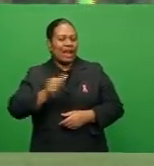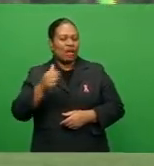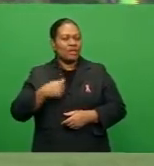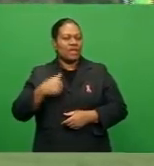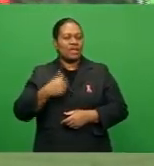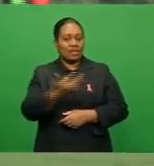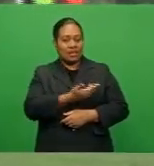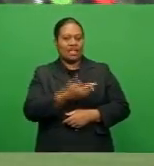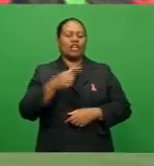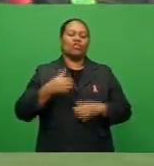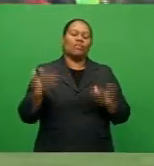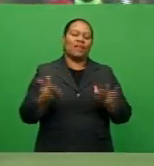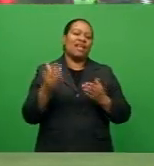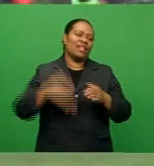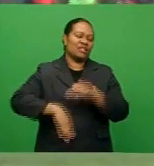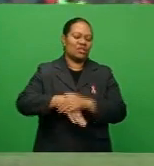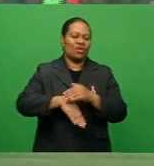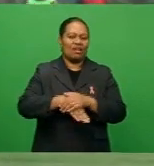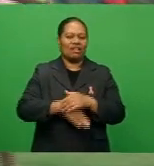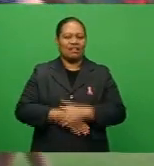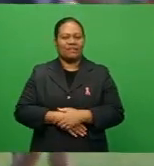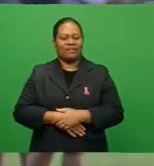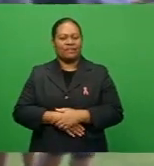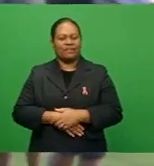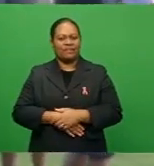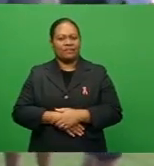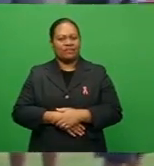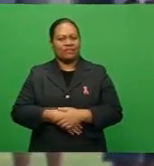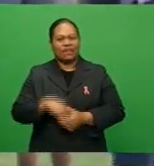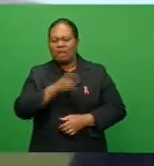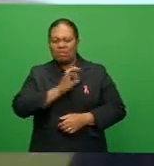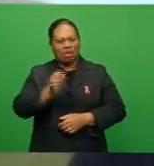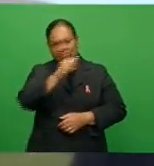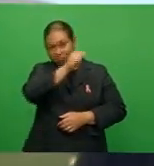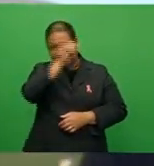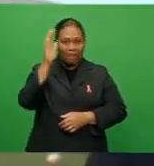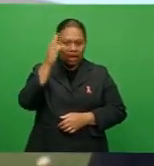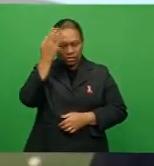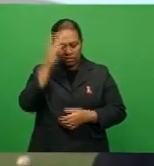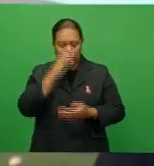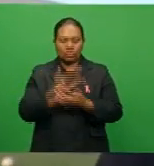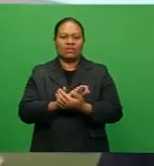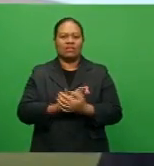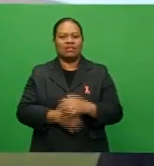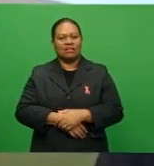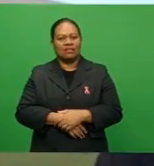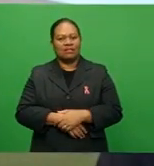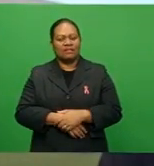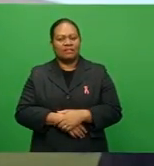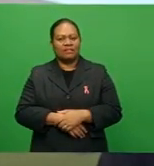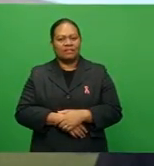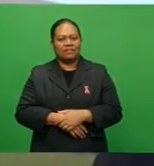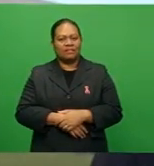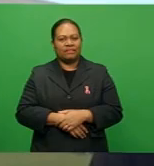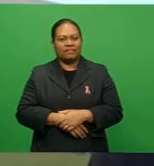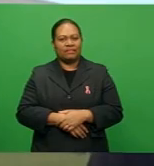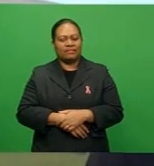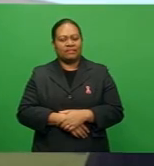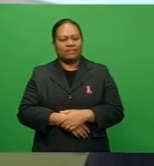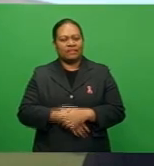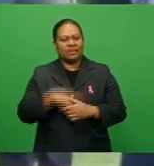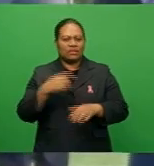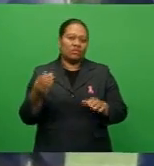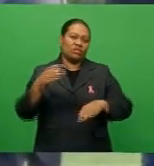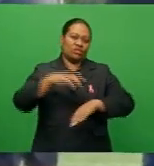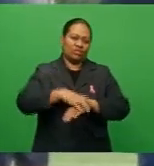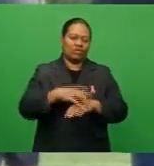also was not a bright student, but through soccer I also joined the police force